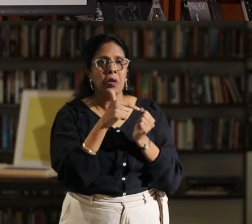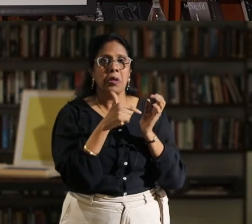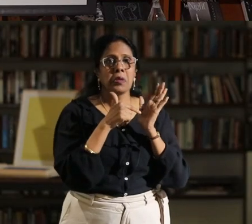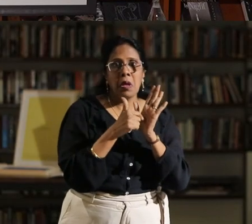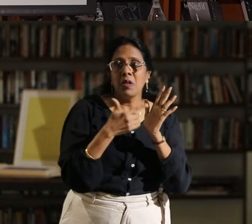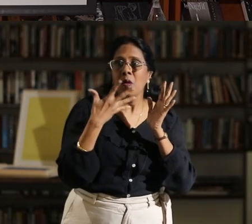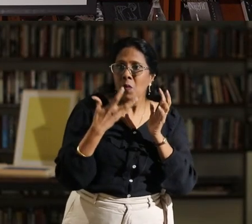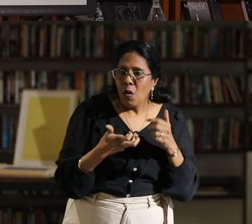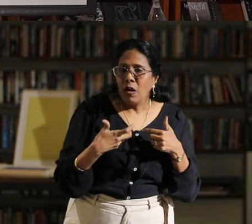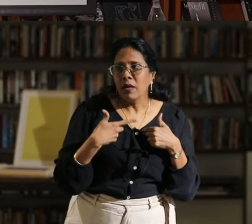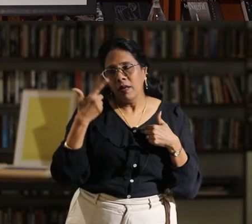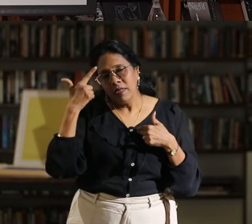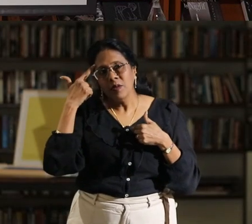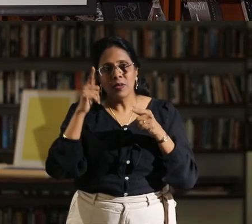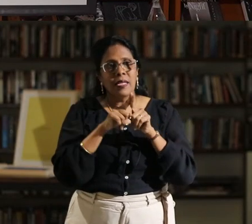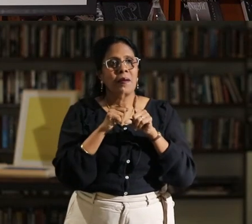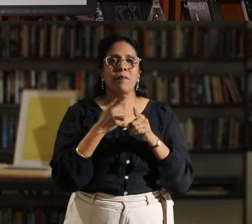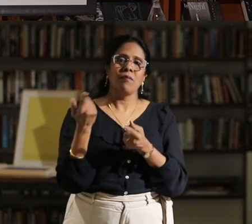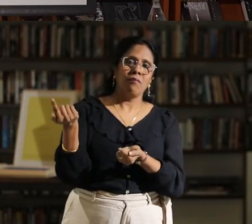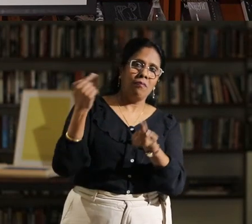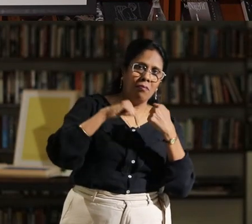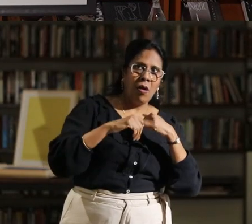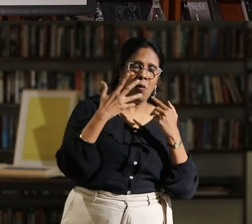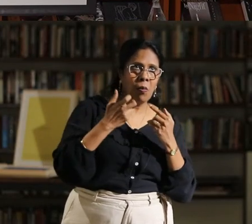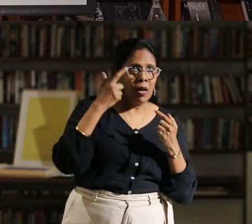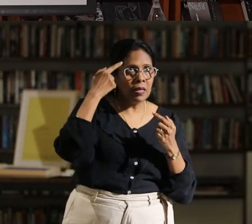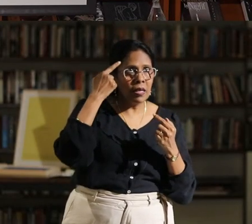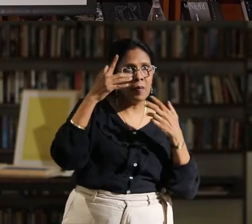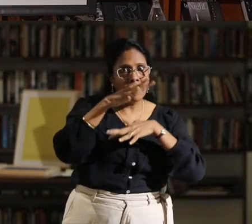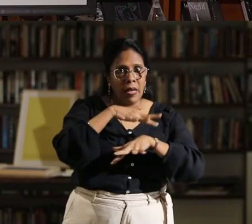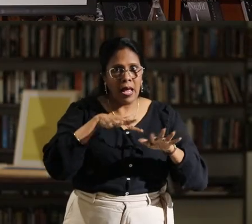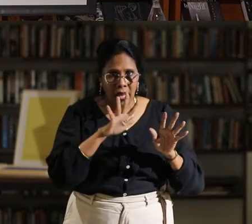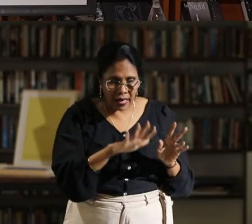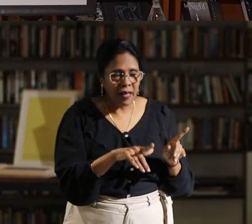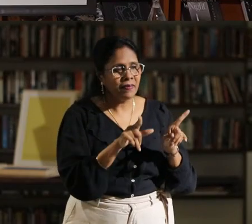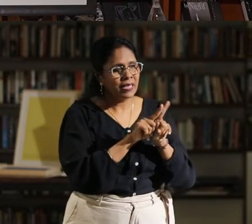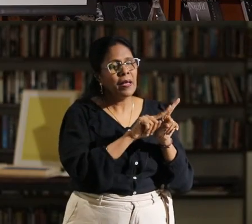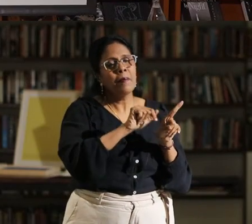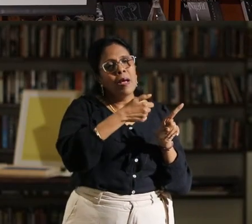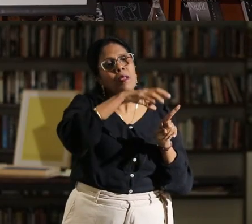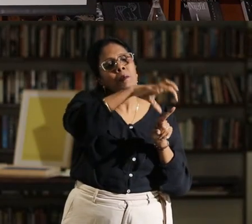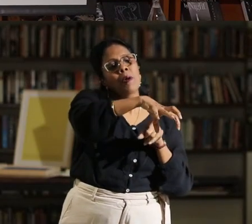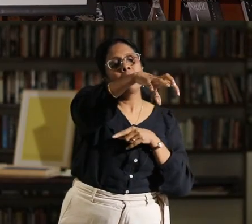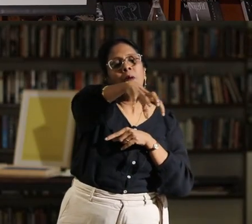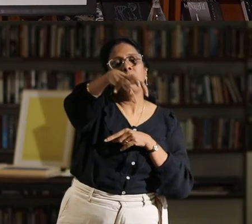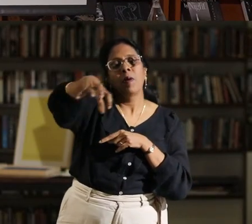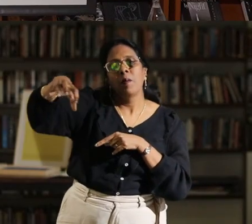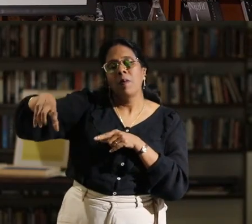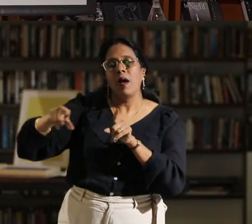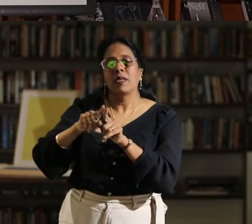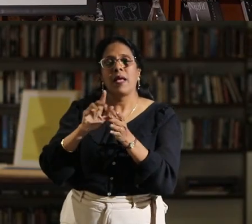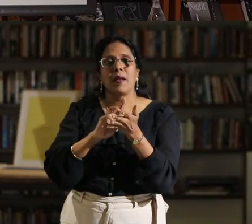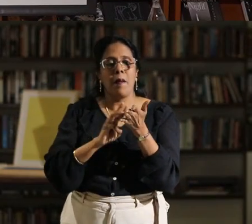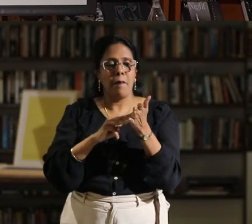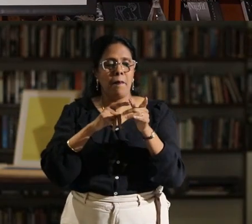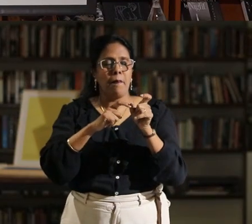actually get people to walk into your space. So Mehrauli, there's a collective at Mehrauli which kind of is looking